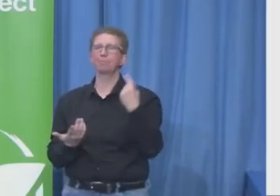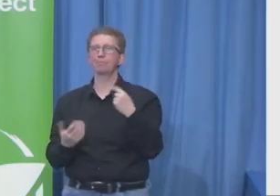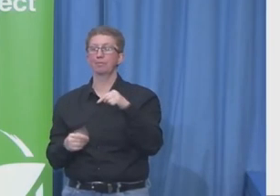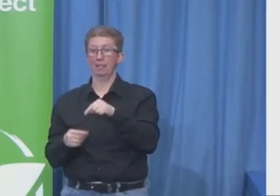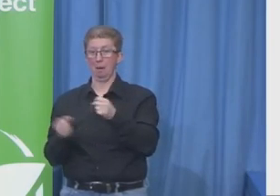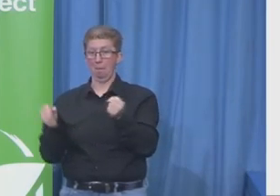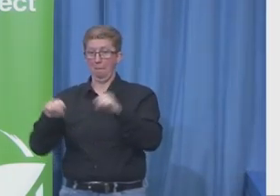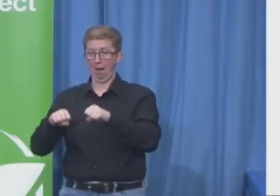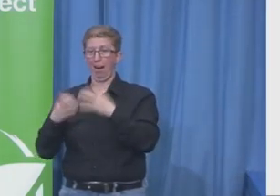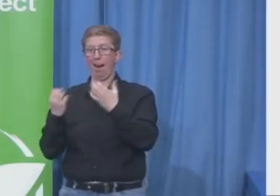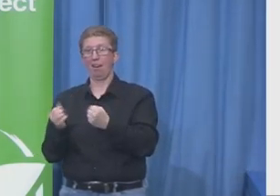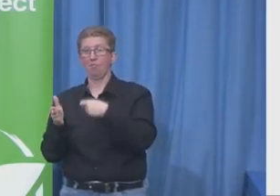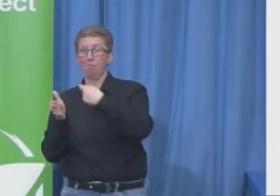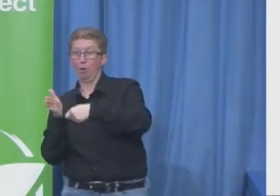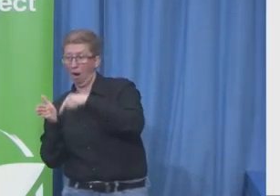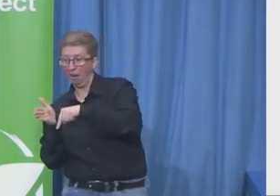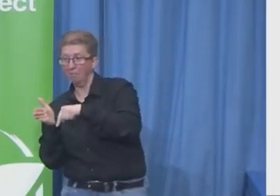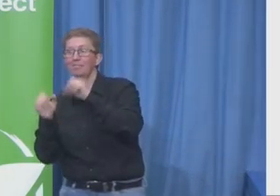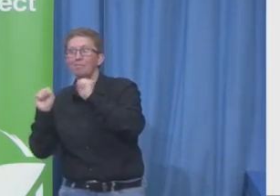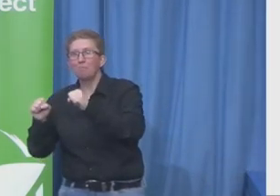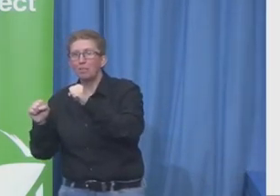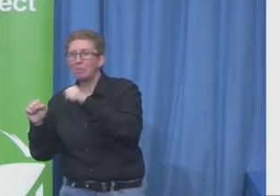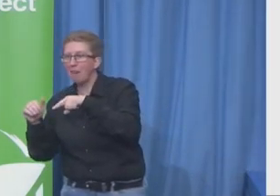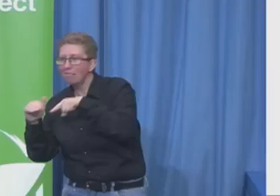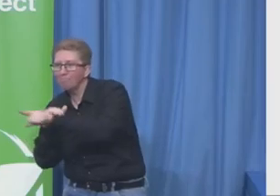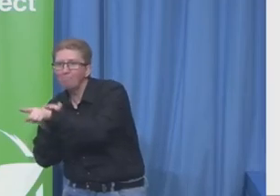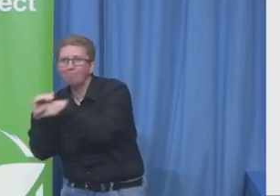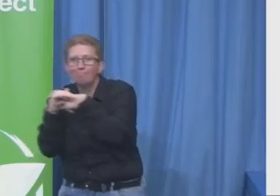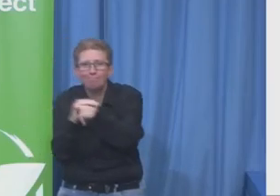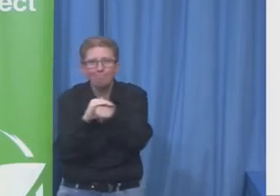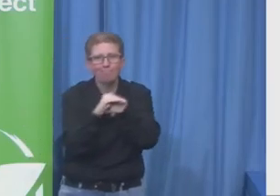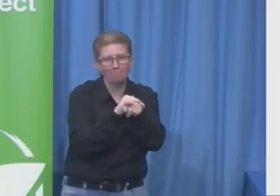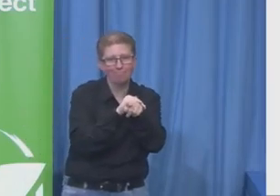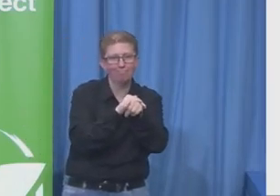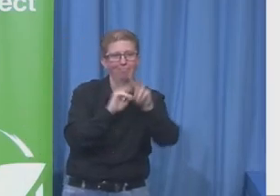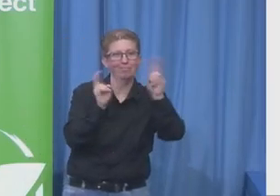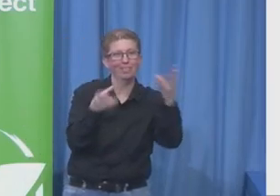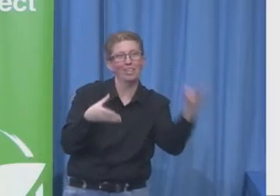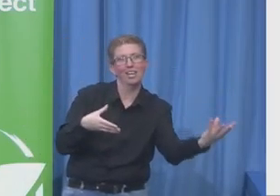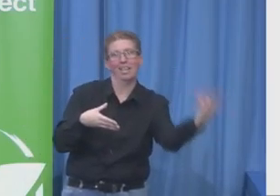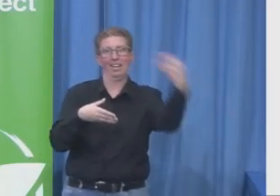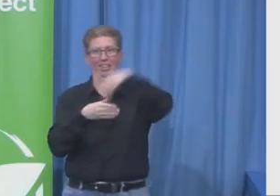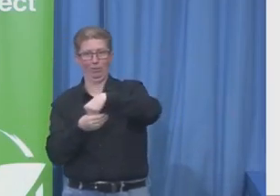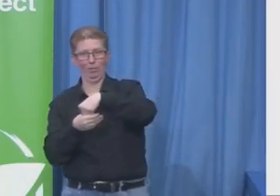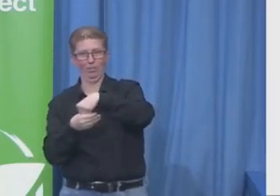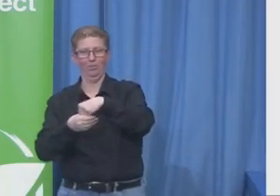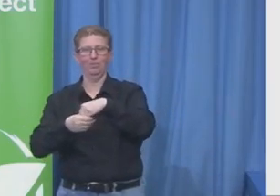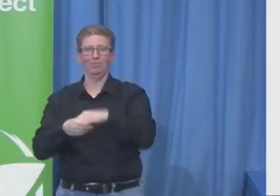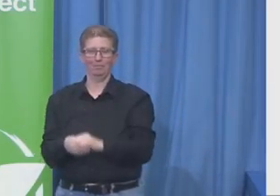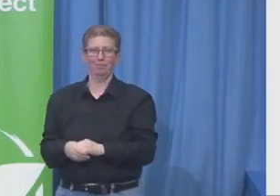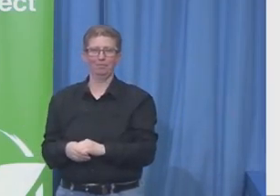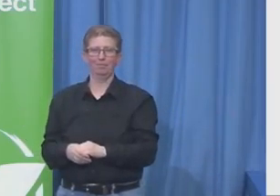to ensure that we can include disability, but in some instances where necessary to support standalone disability